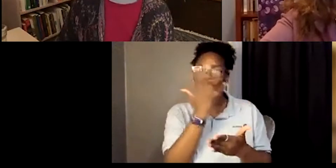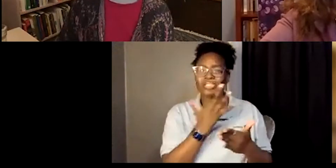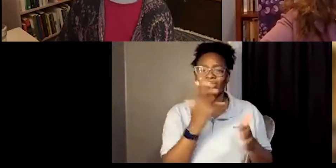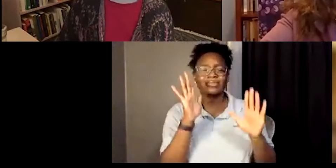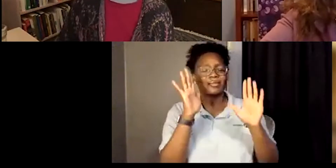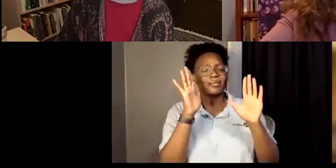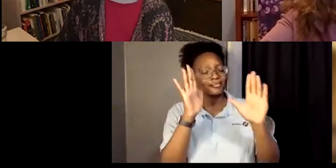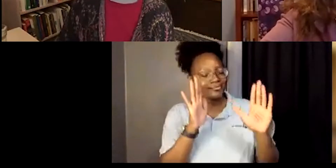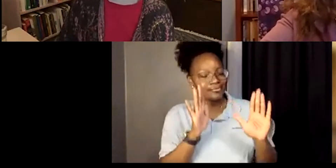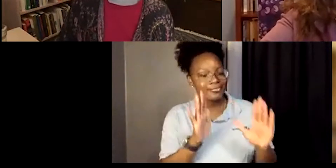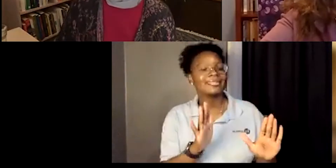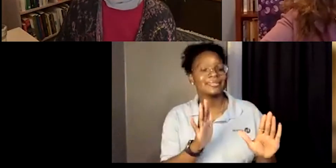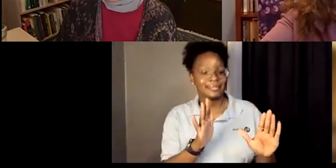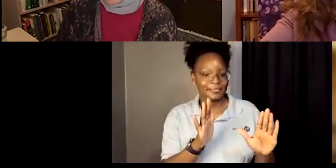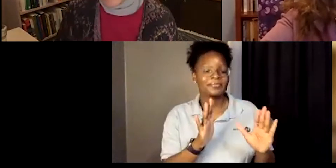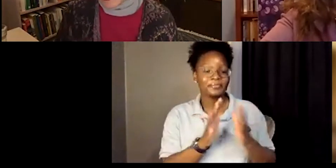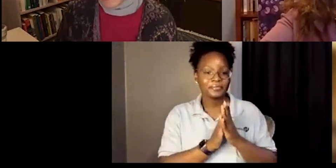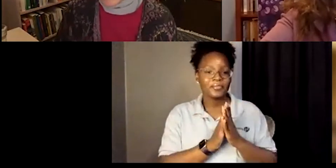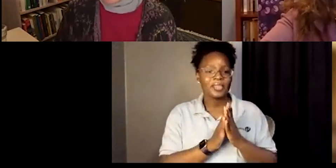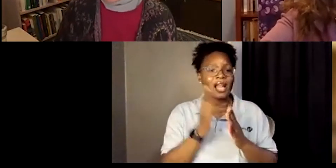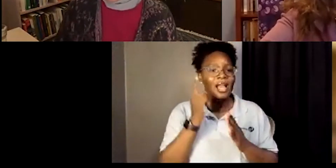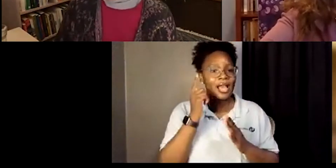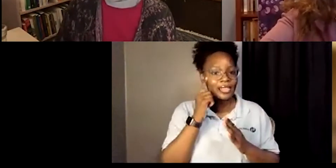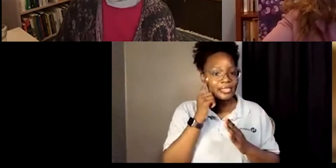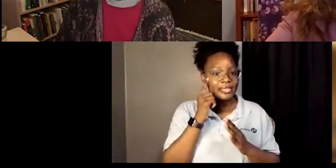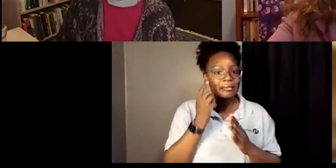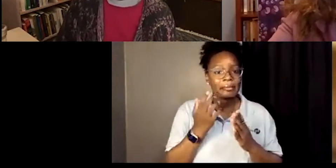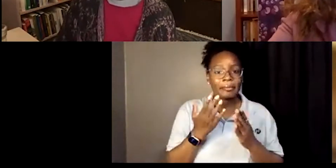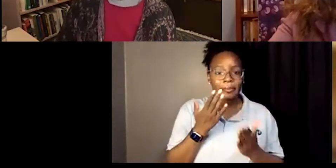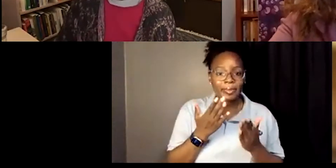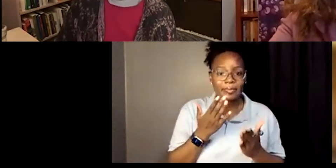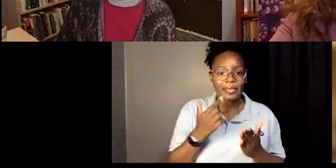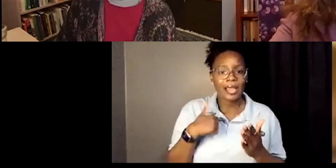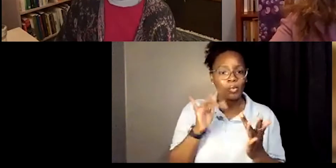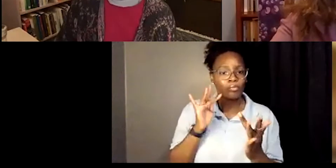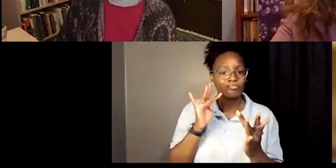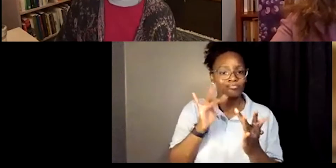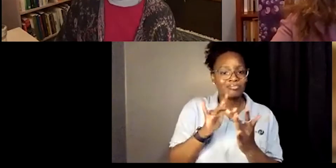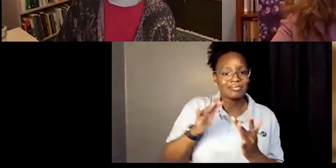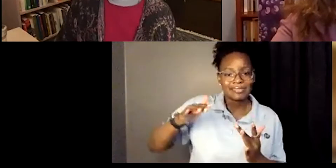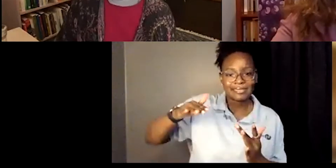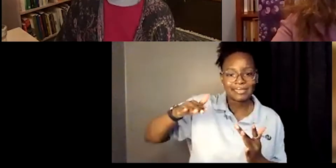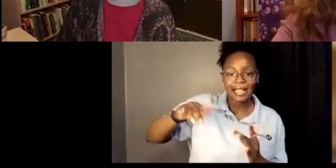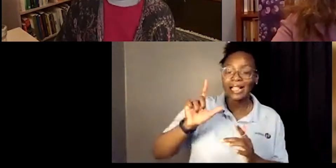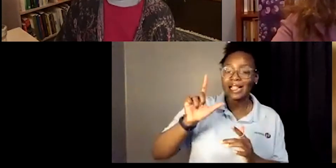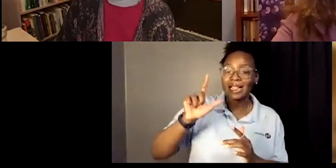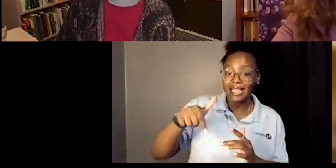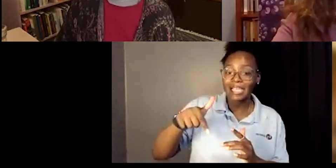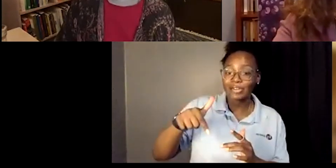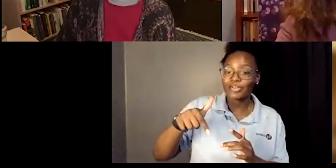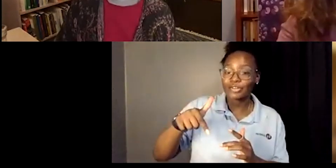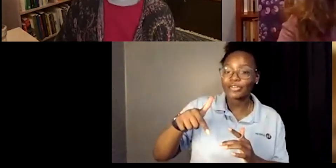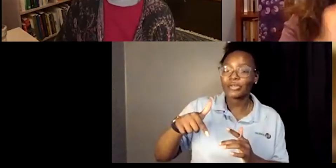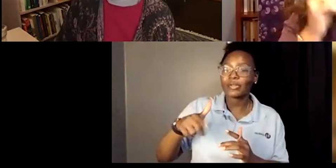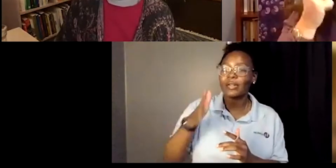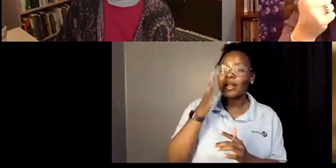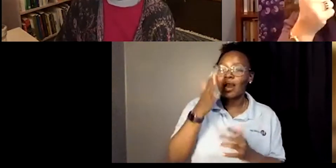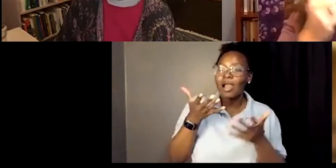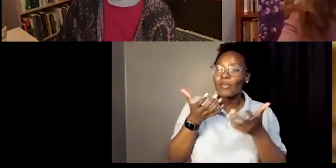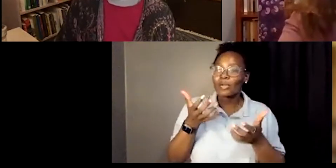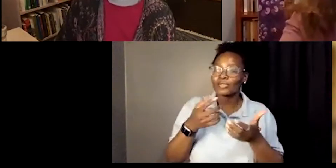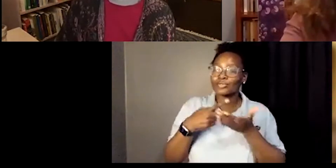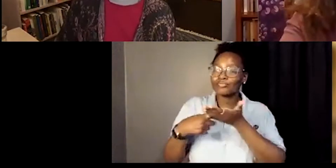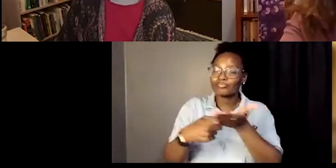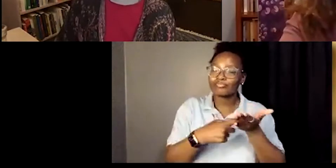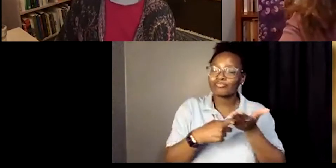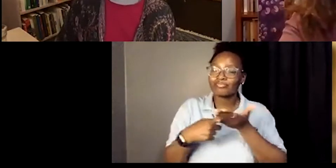be able to use it with you as part of my day job as well. But I'll talk more about that